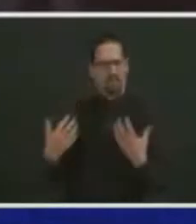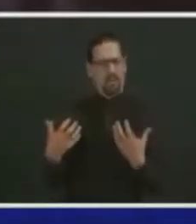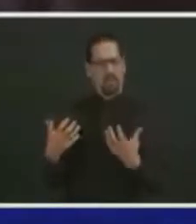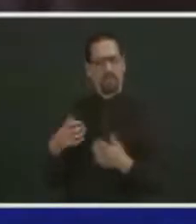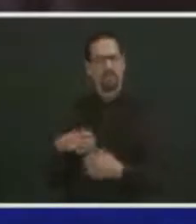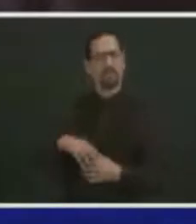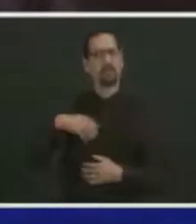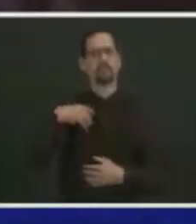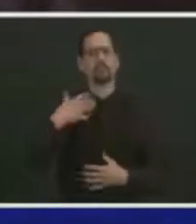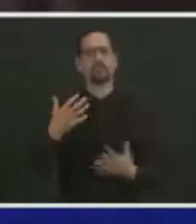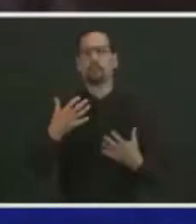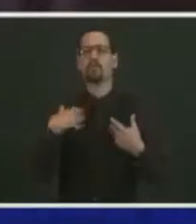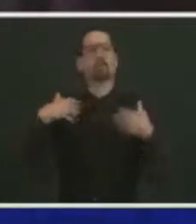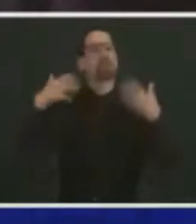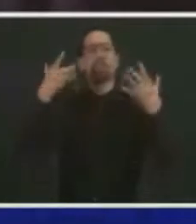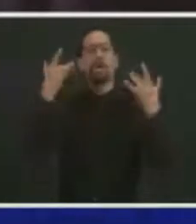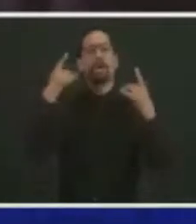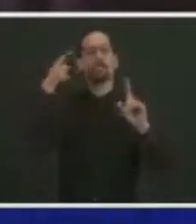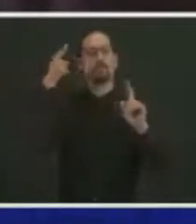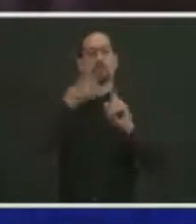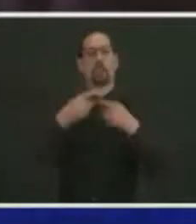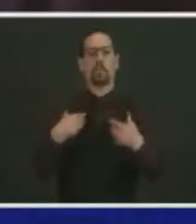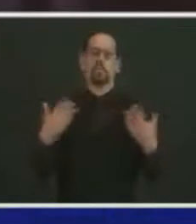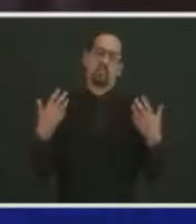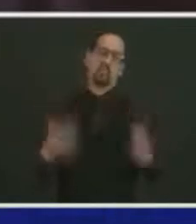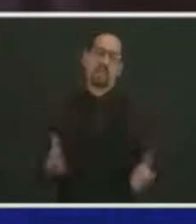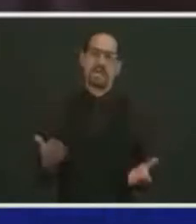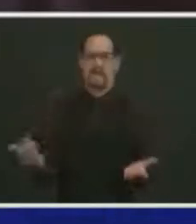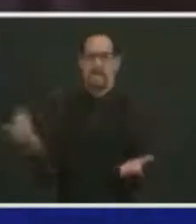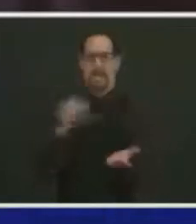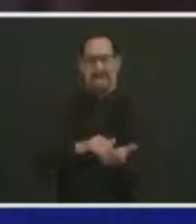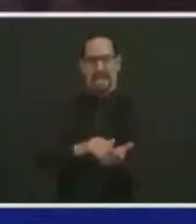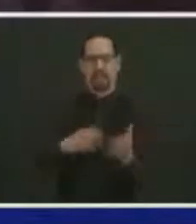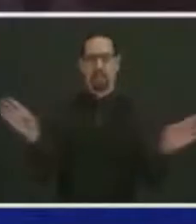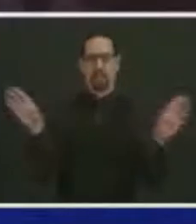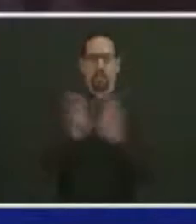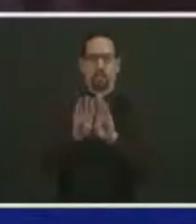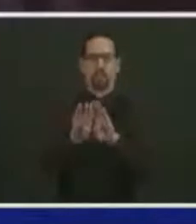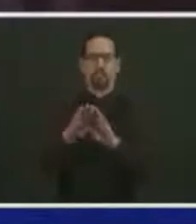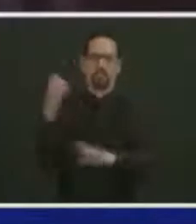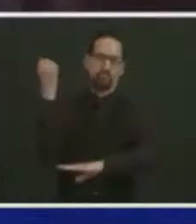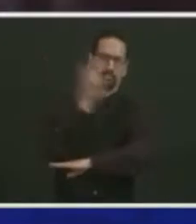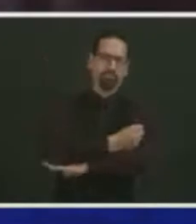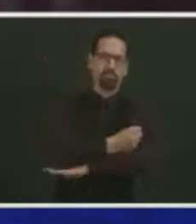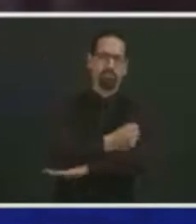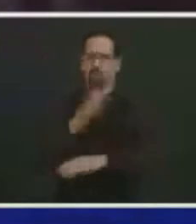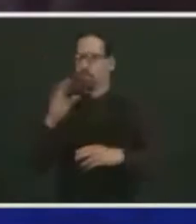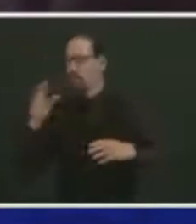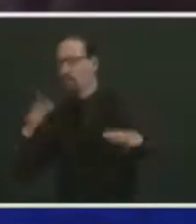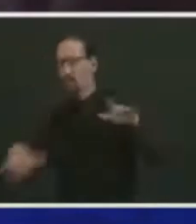to close Rhode Island's economy. That is a priority of mine.